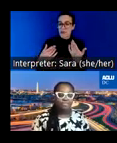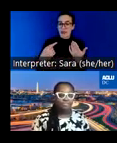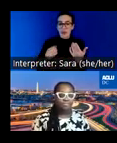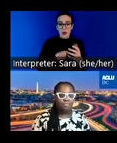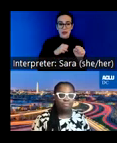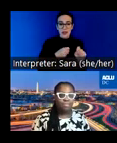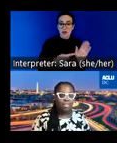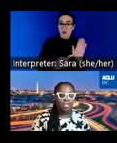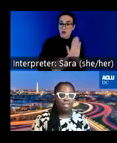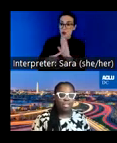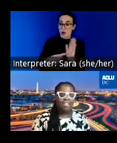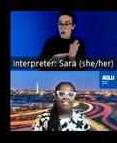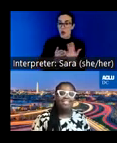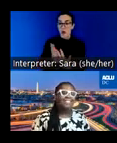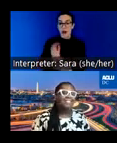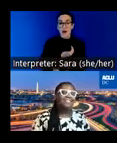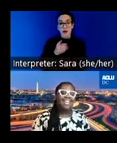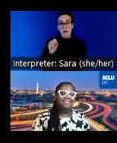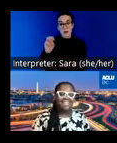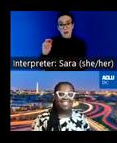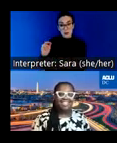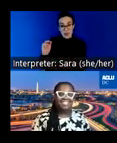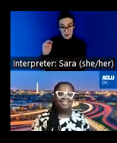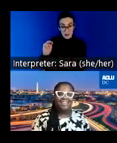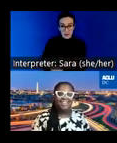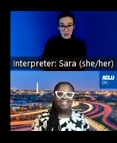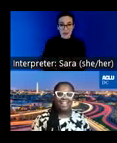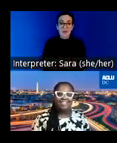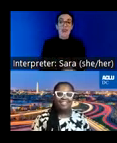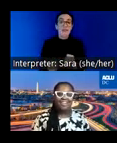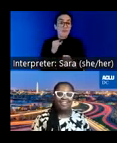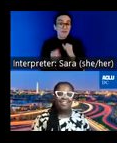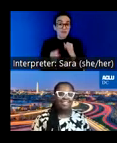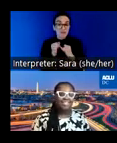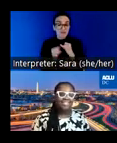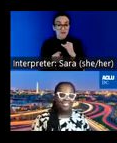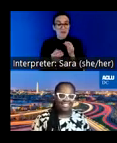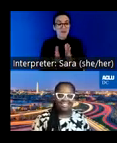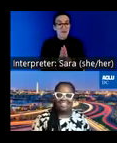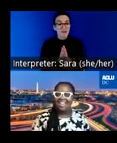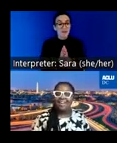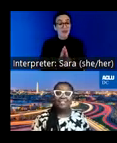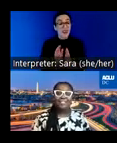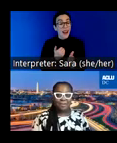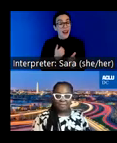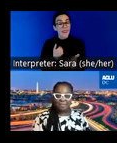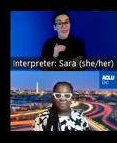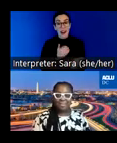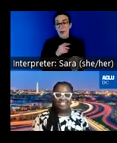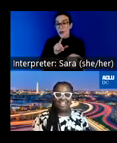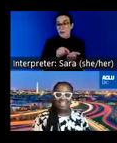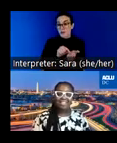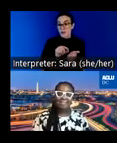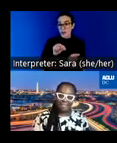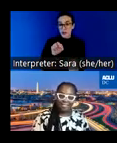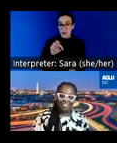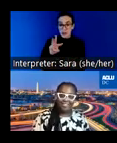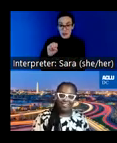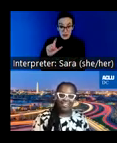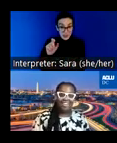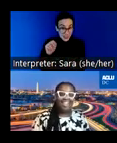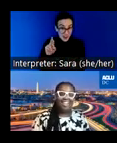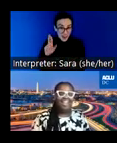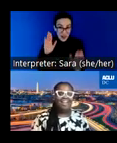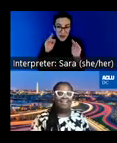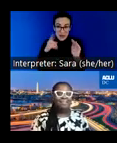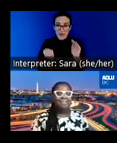channels. And, you know, last but not least, we also have our newsletter, which I hope everybody has gotten in the mail this